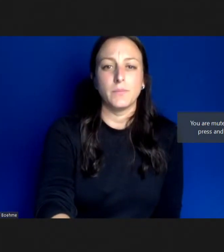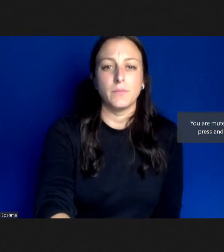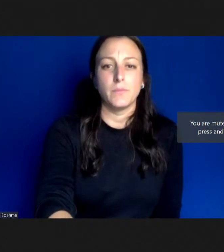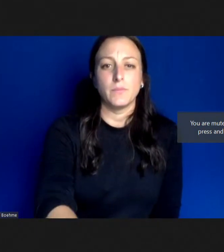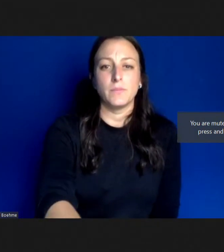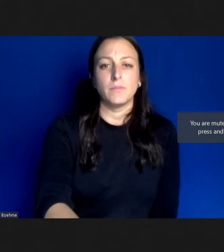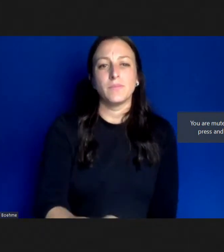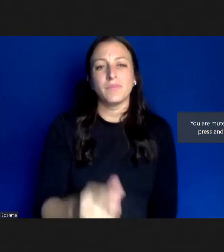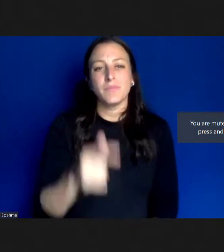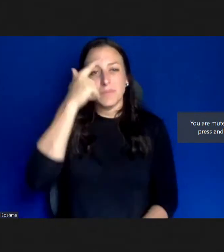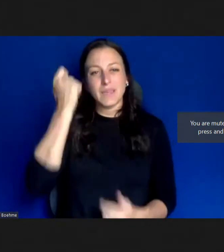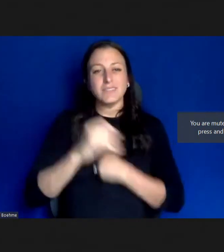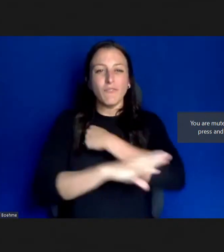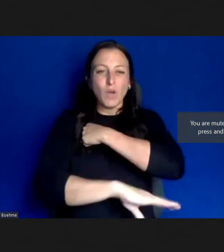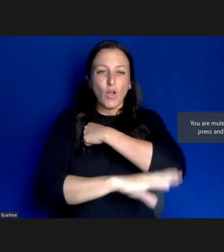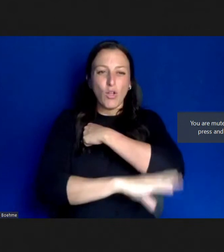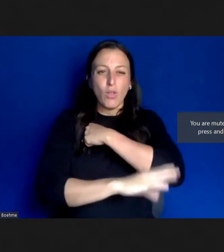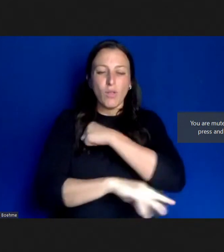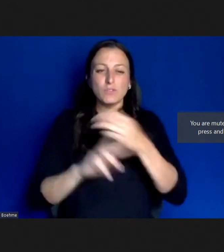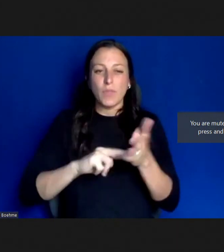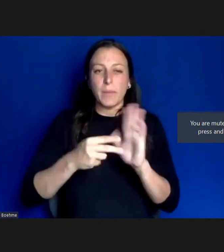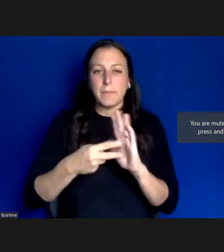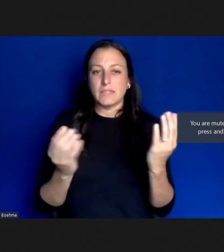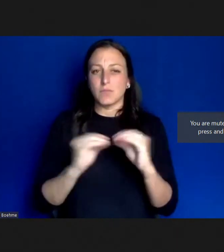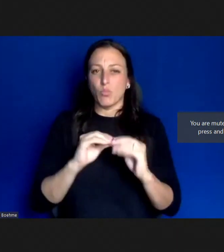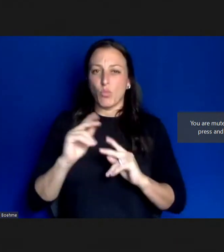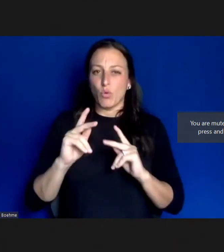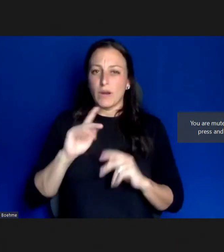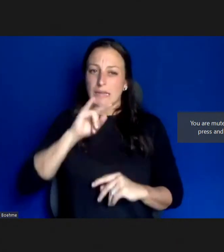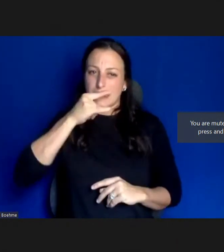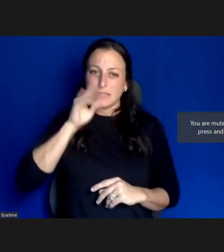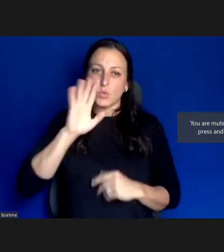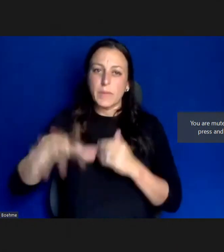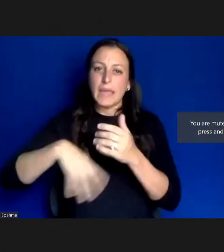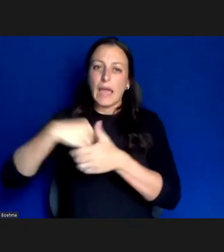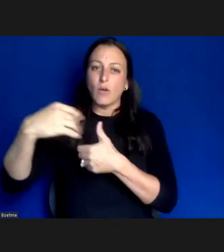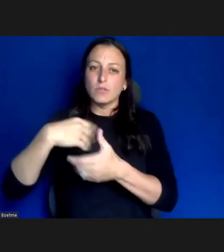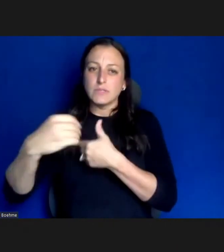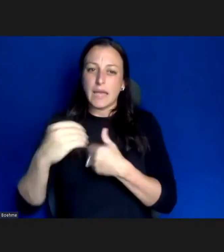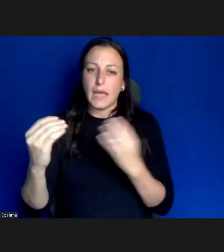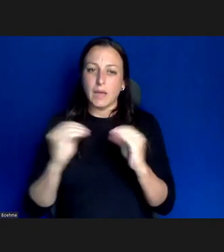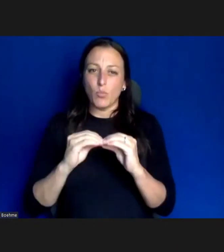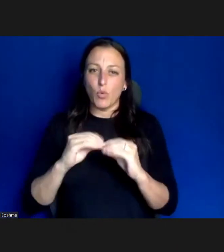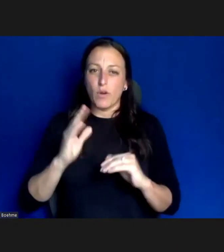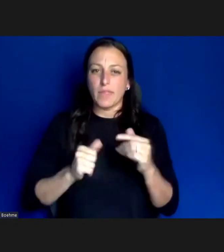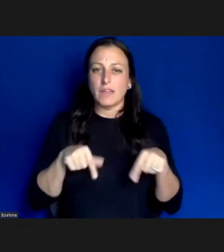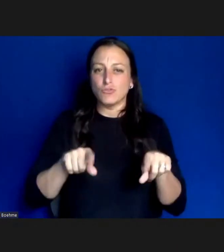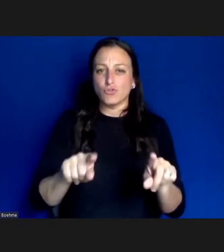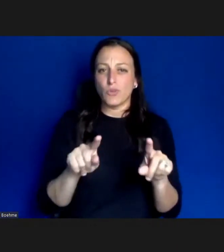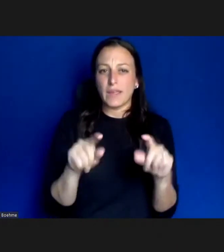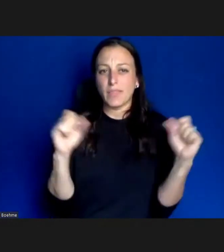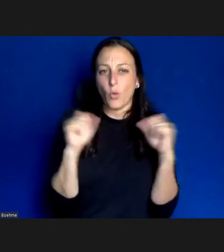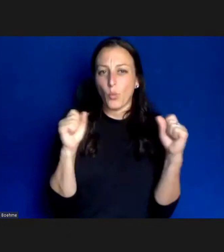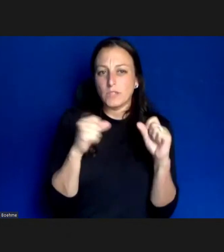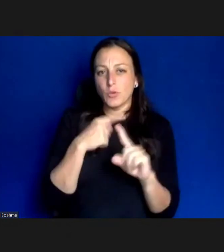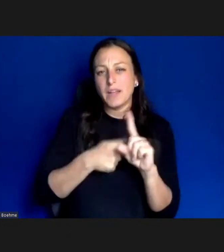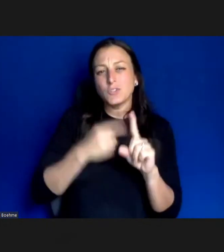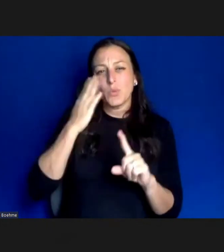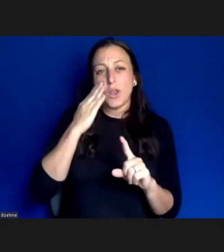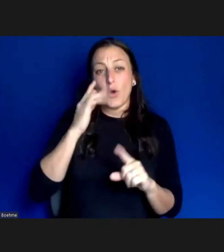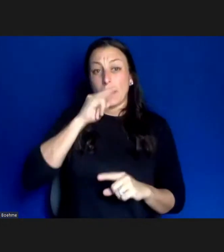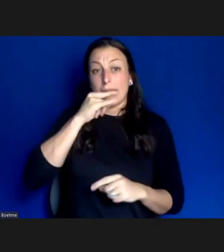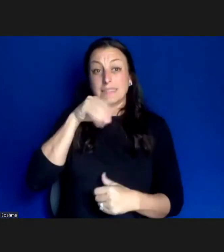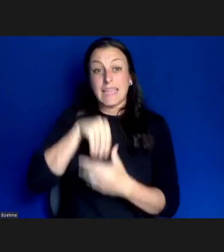than they might be during the winter months of school. We know typically kids in school during the winter months